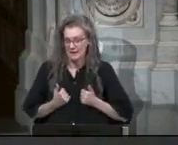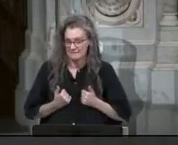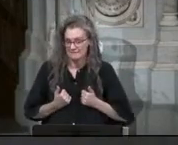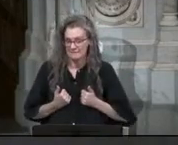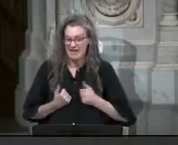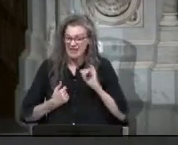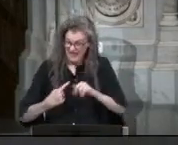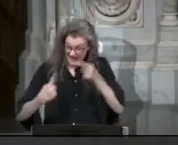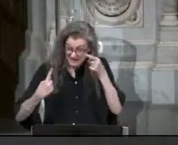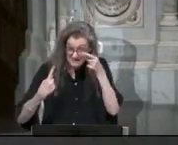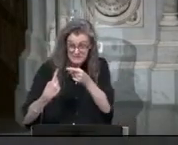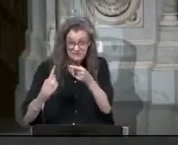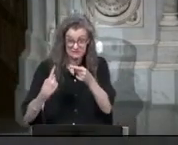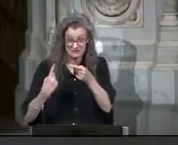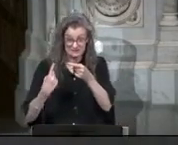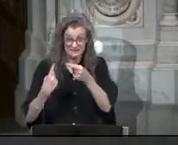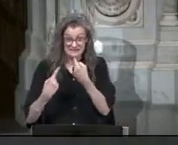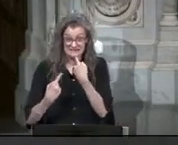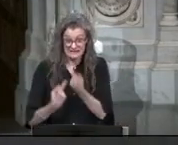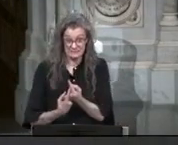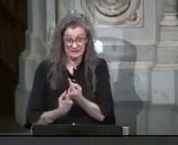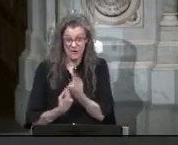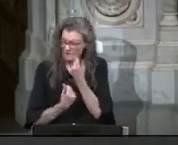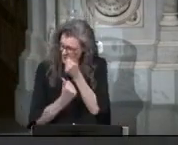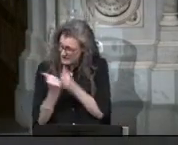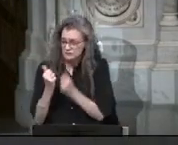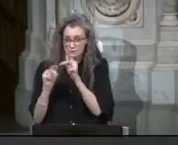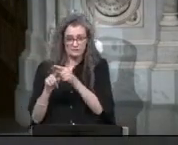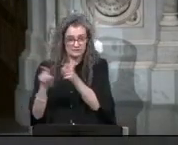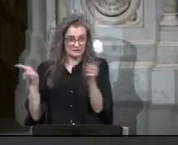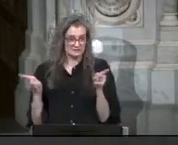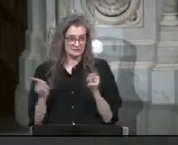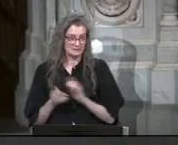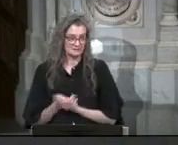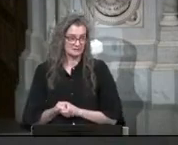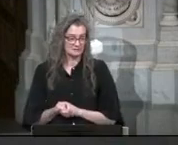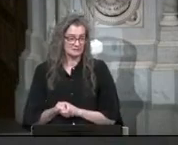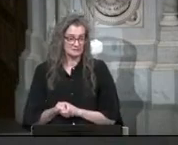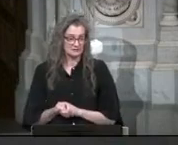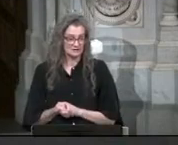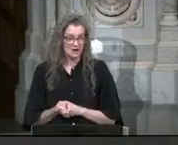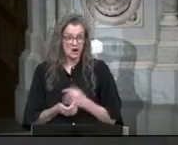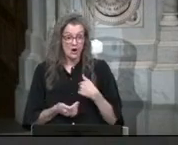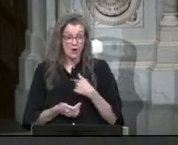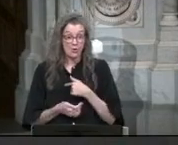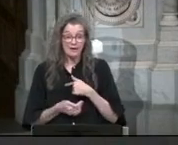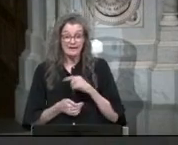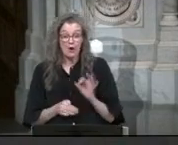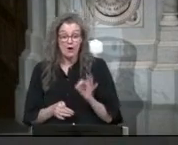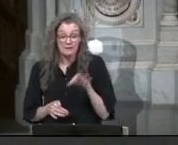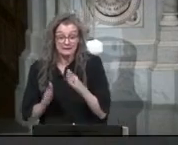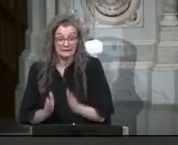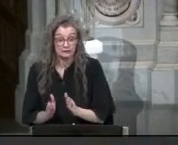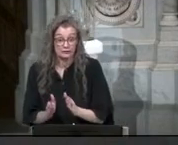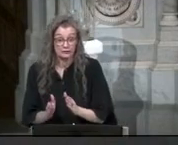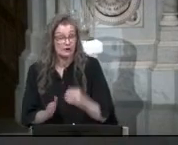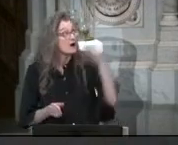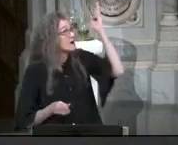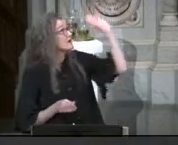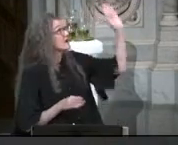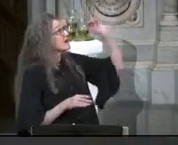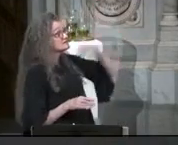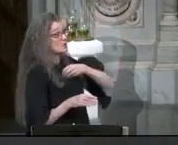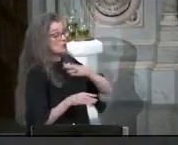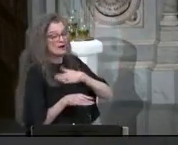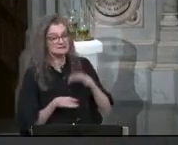a mission statement. It's a mission statement for each and every one of us to become a sower of God's